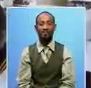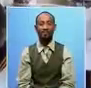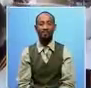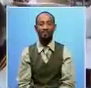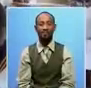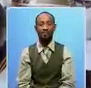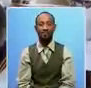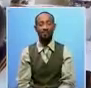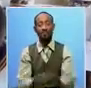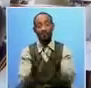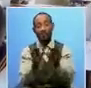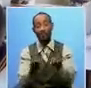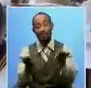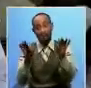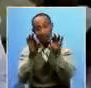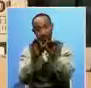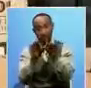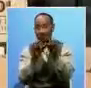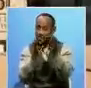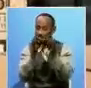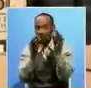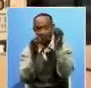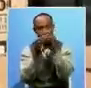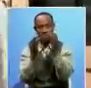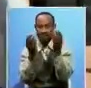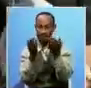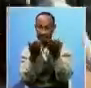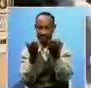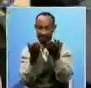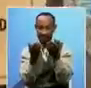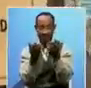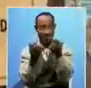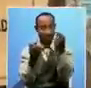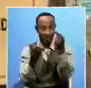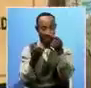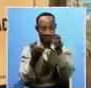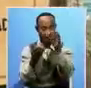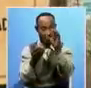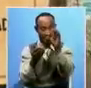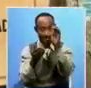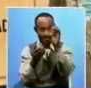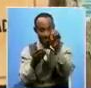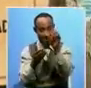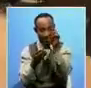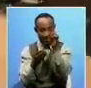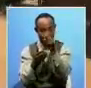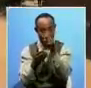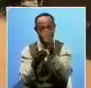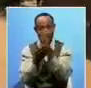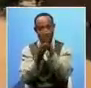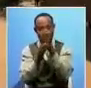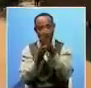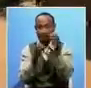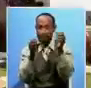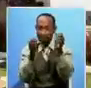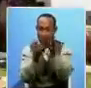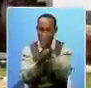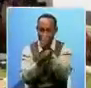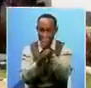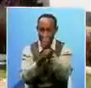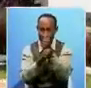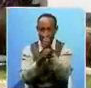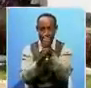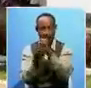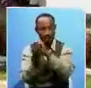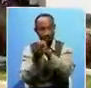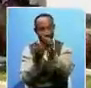Its importance cannot be overemphasized. The General Certificate of Education, obtained after one successfully passes the grade 12